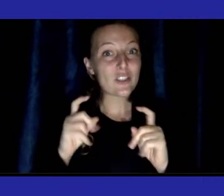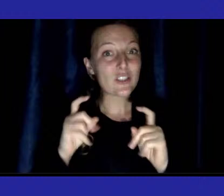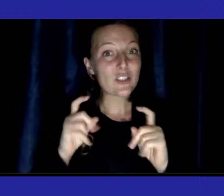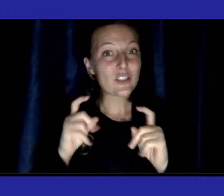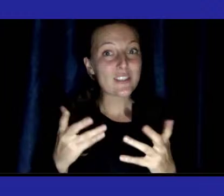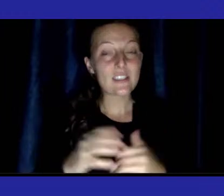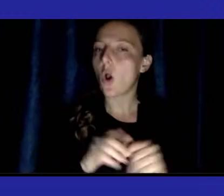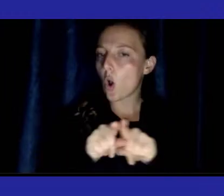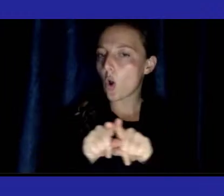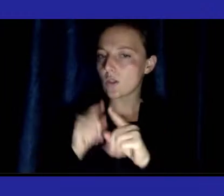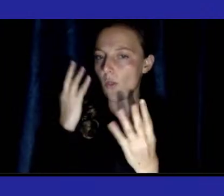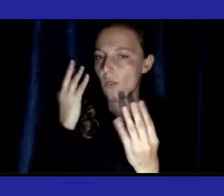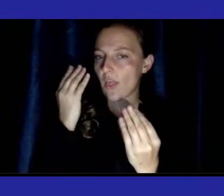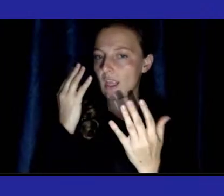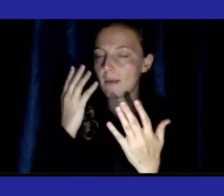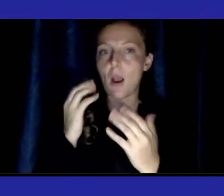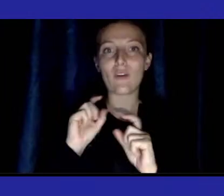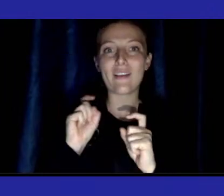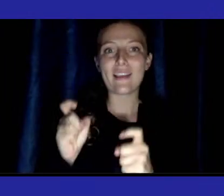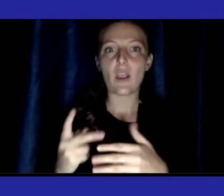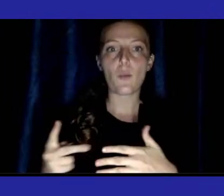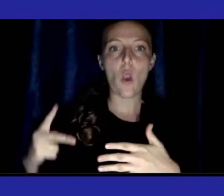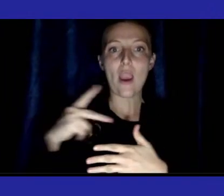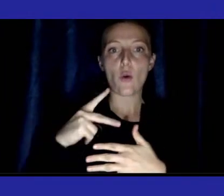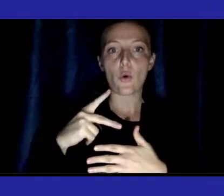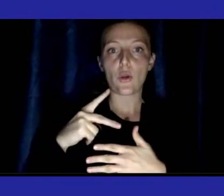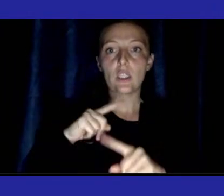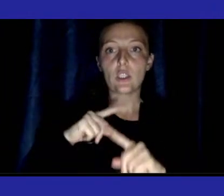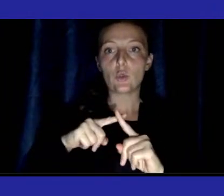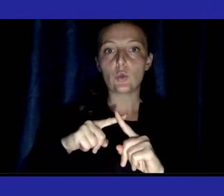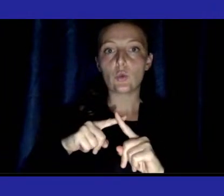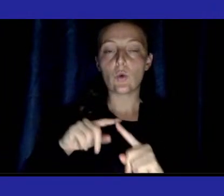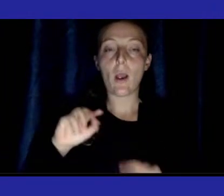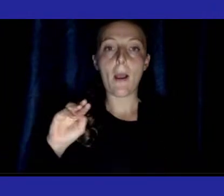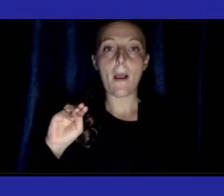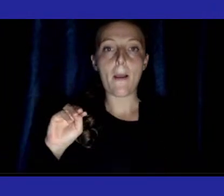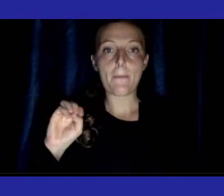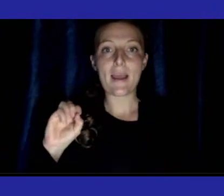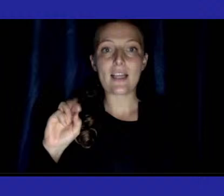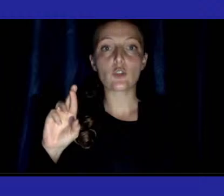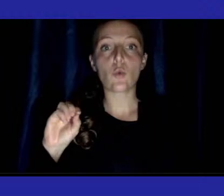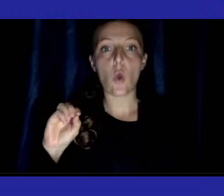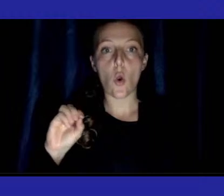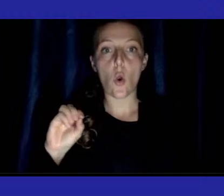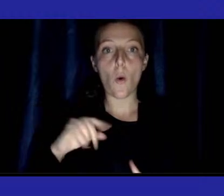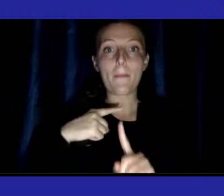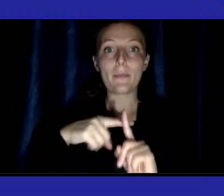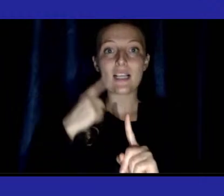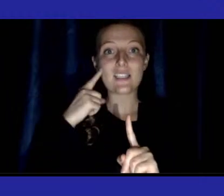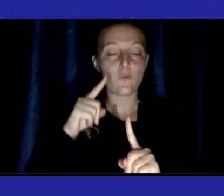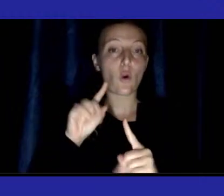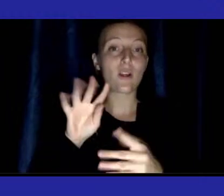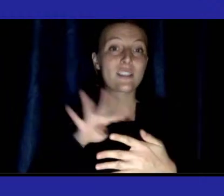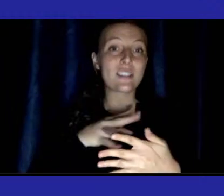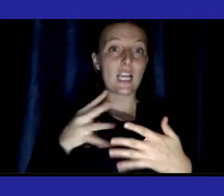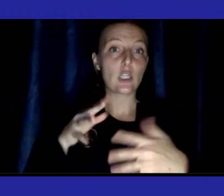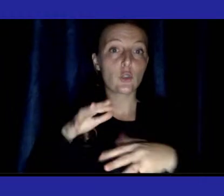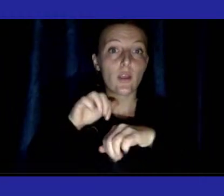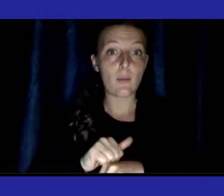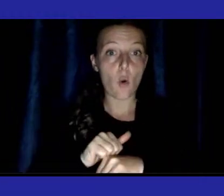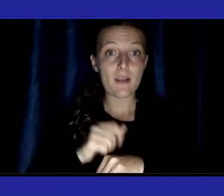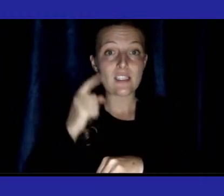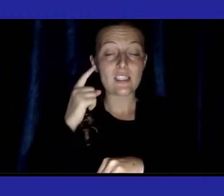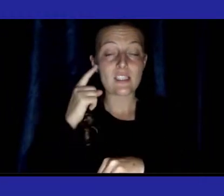priority to Metro Plus in scheduling appointments to Metro Plus patients and to New